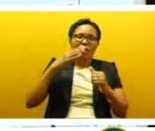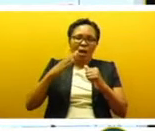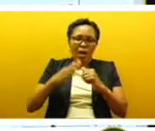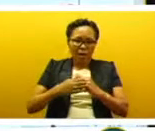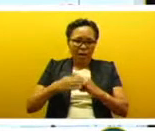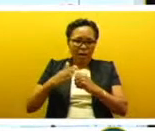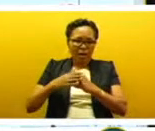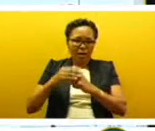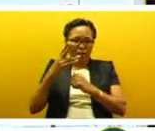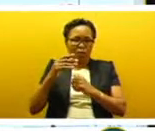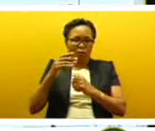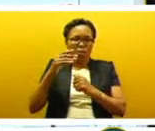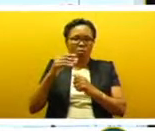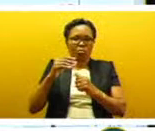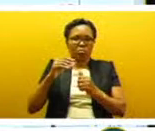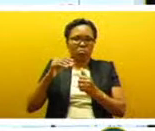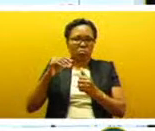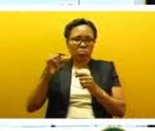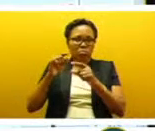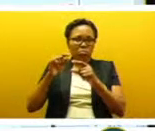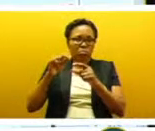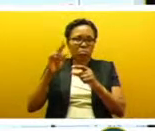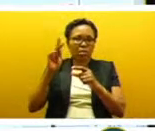45,994 kits reported.